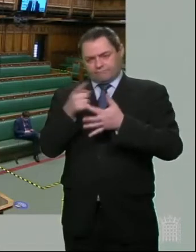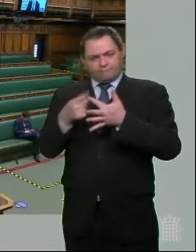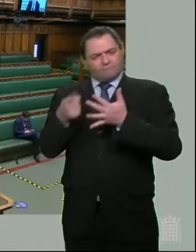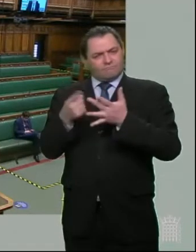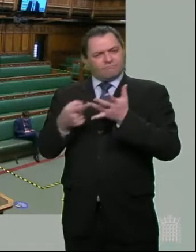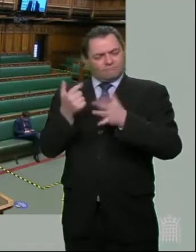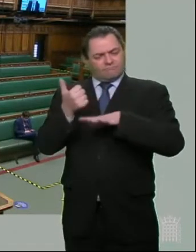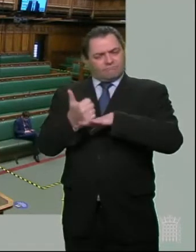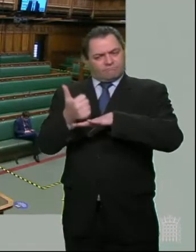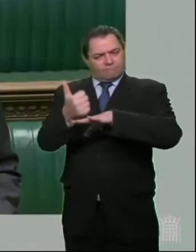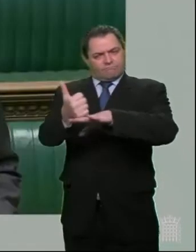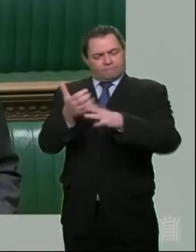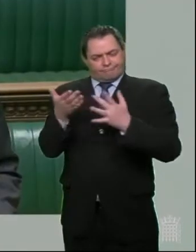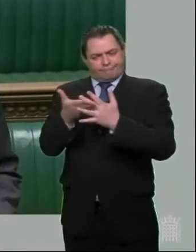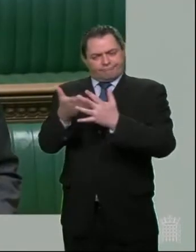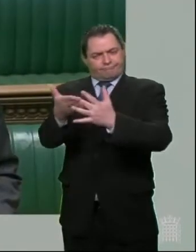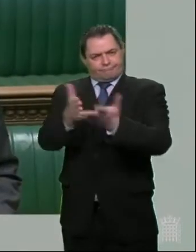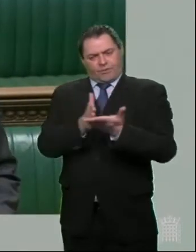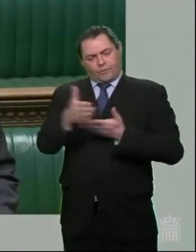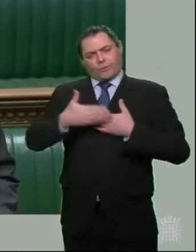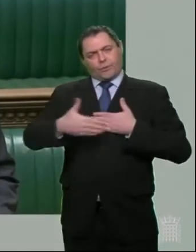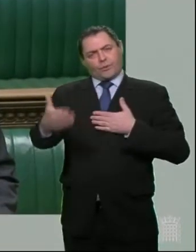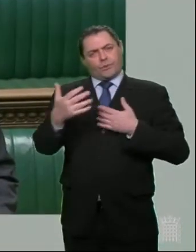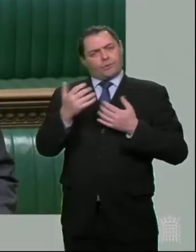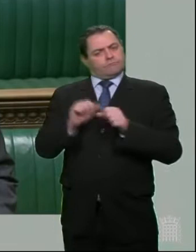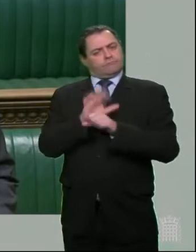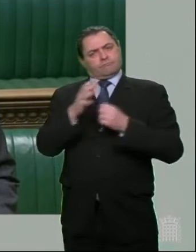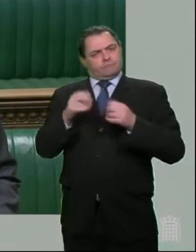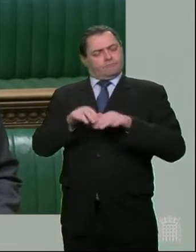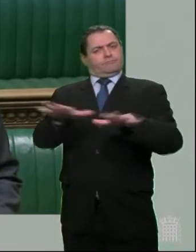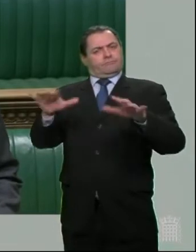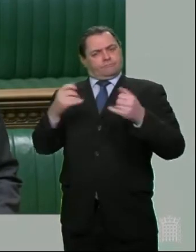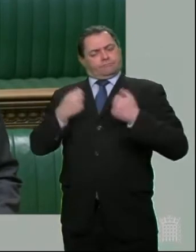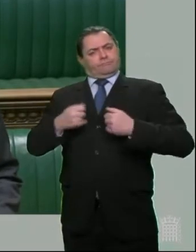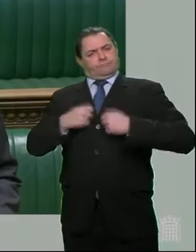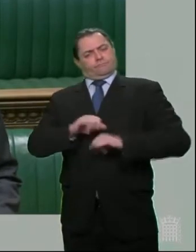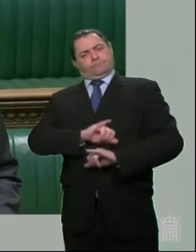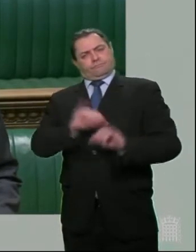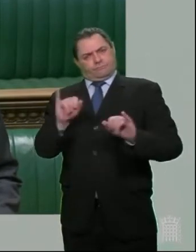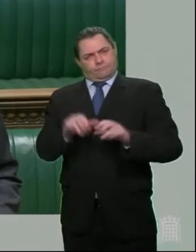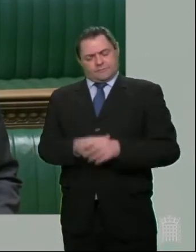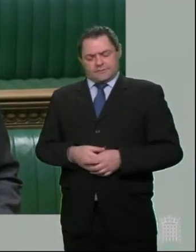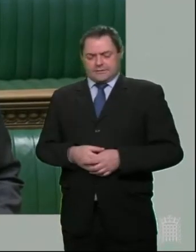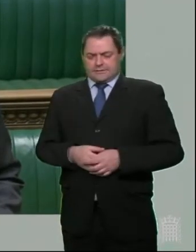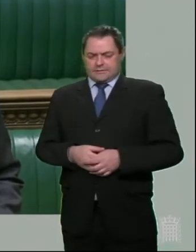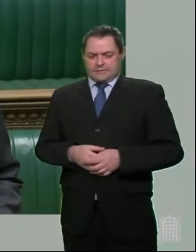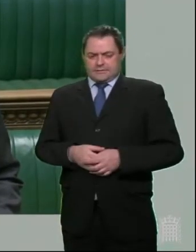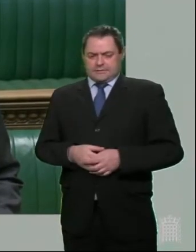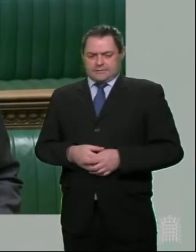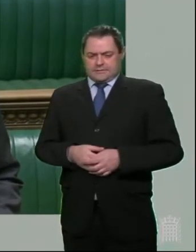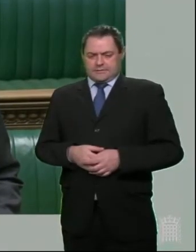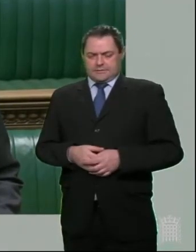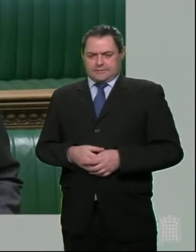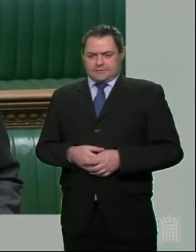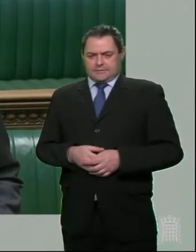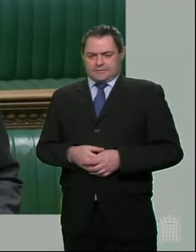taken during this pandemic to fight this disease. And yes, Mr. Speaker, there will indeed be